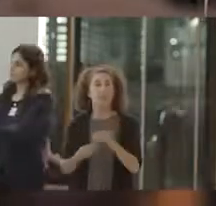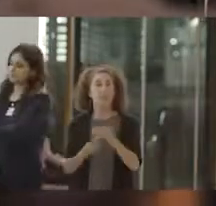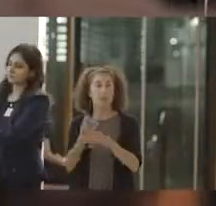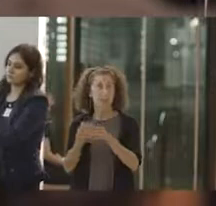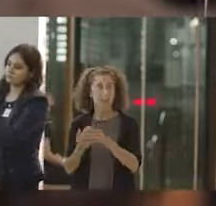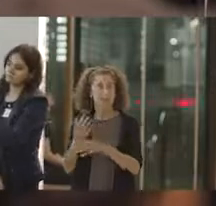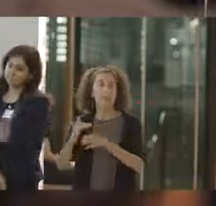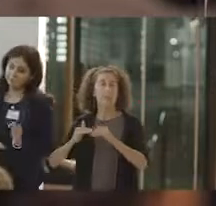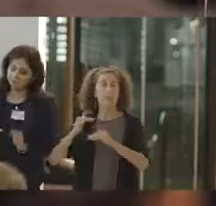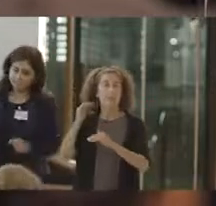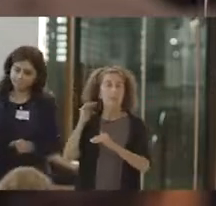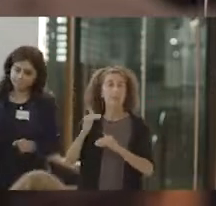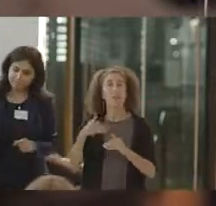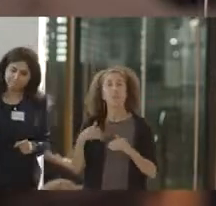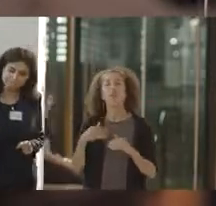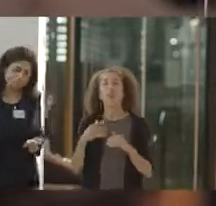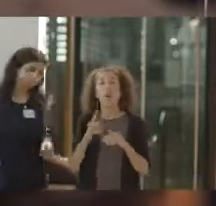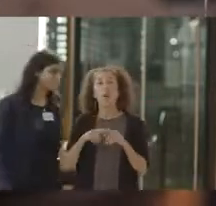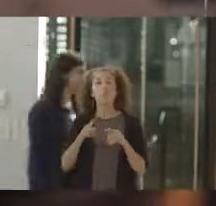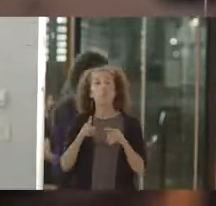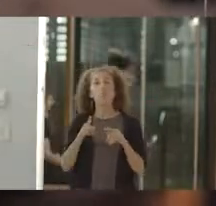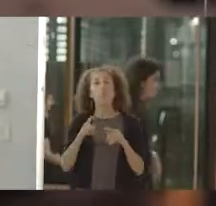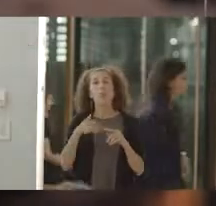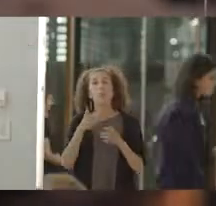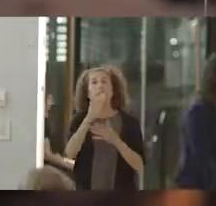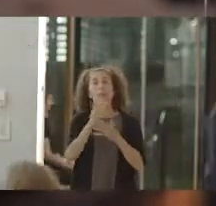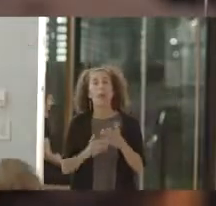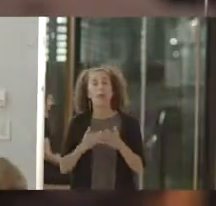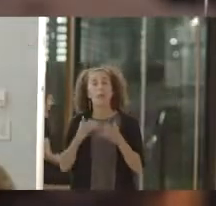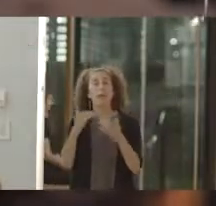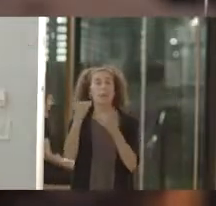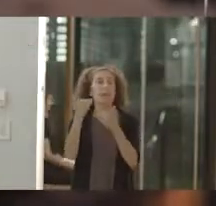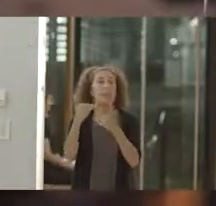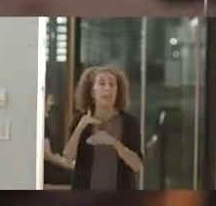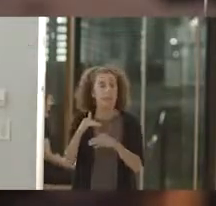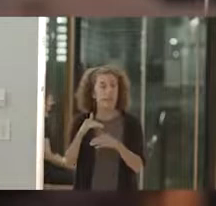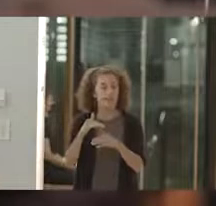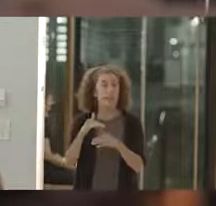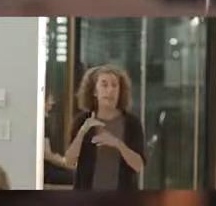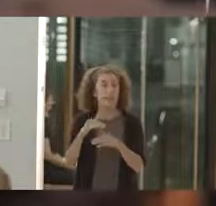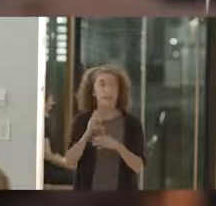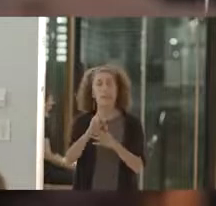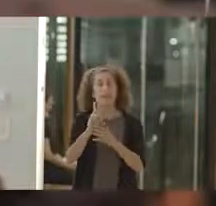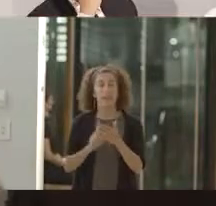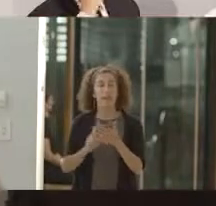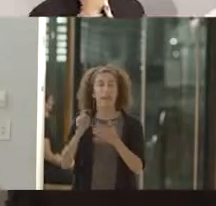Yeah, I mean, as Garrett was saying, it's very constrained. It's an urban place, and the design will reflect that.